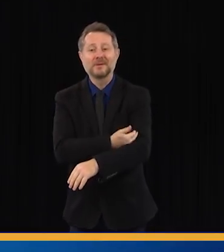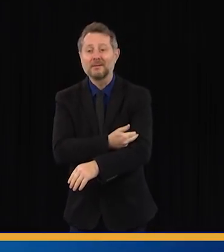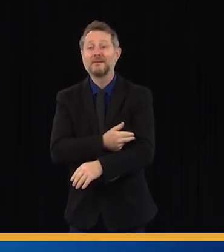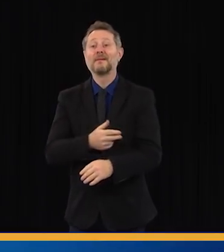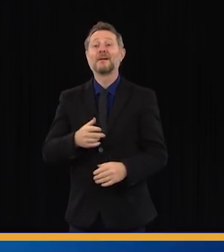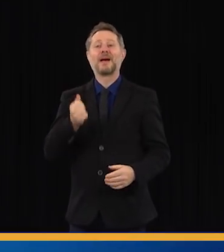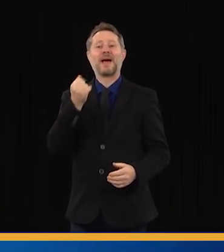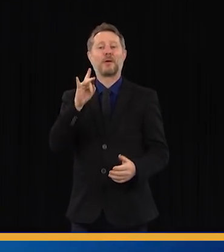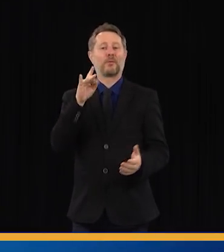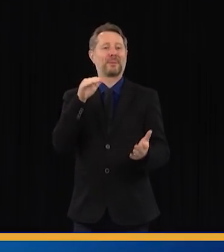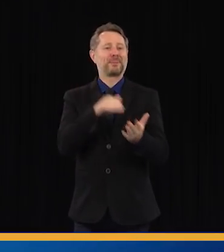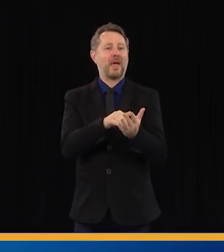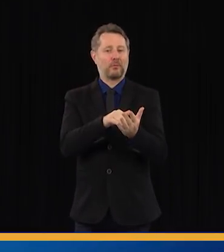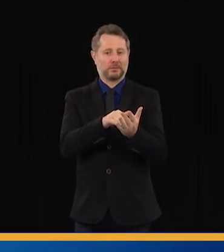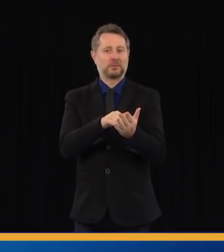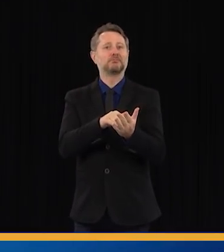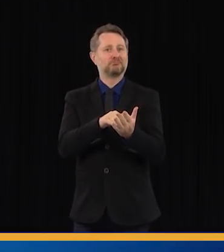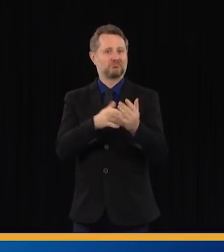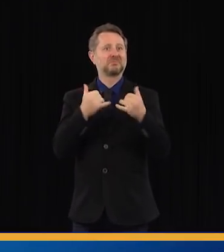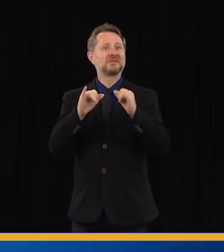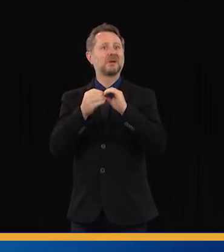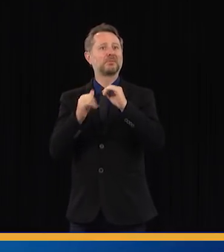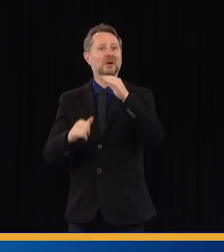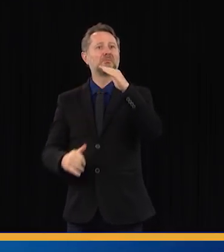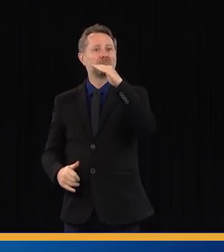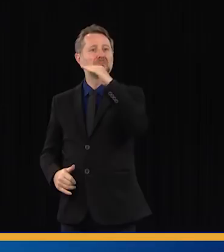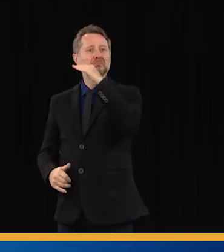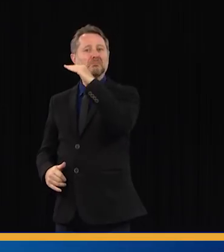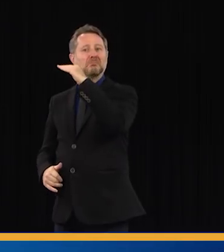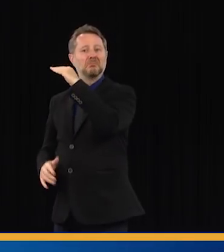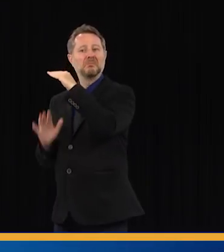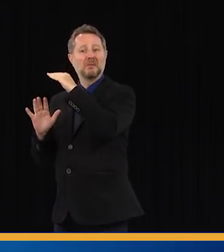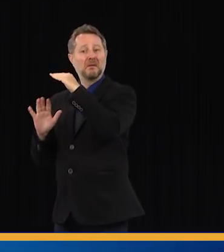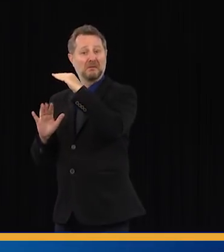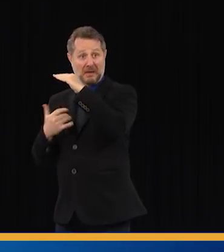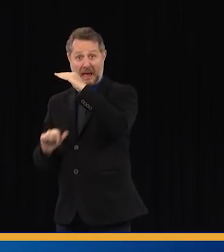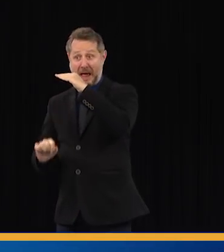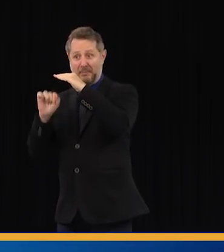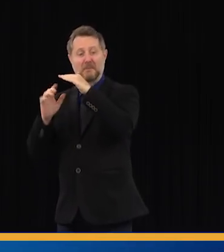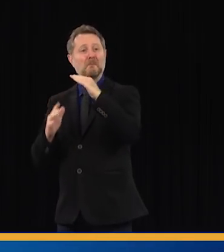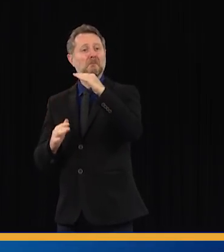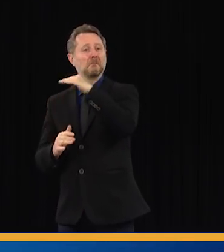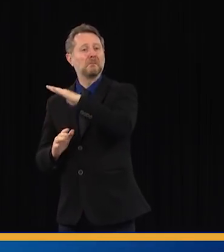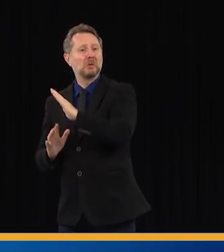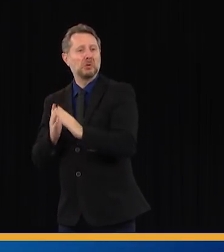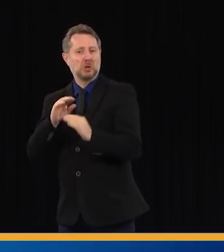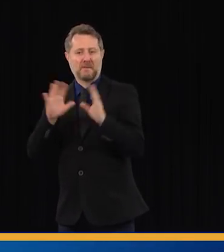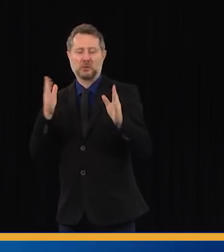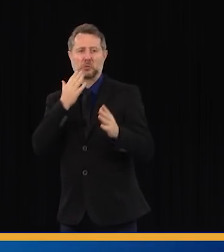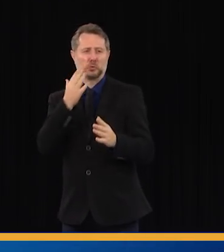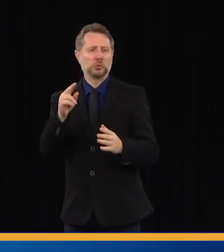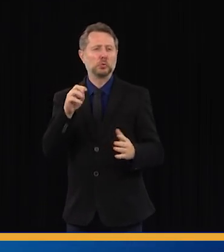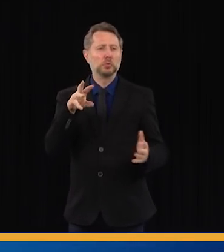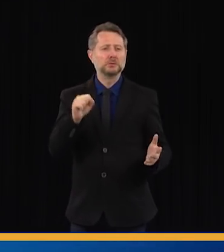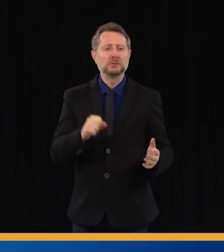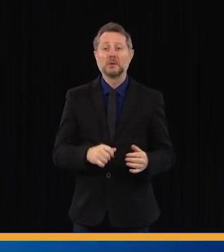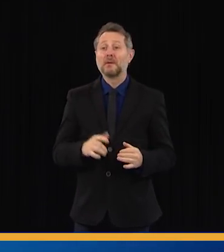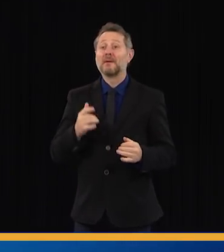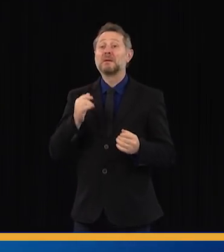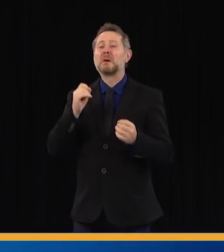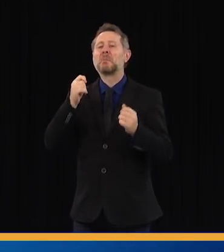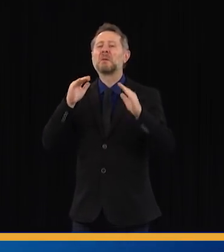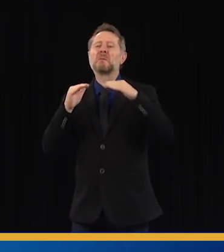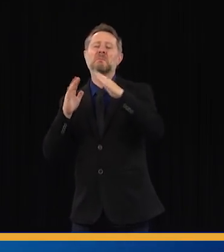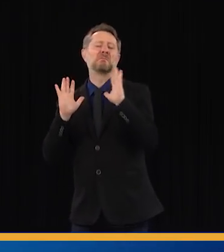18,000, 18,000, 18,000, that's definitely a flattening. That is good news. Still going up a little bit, by the way. Go back a